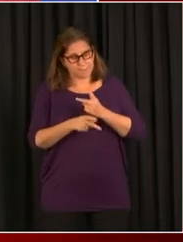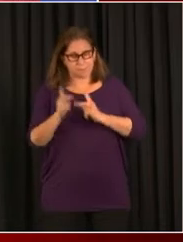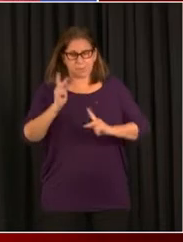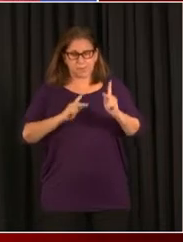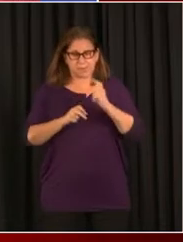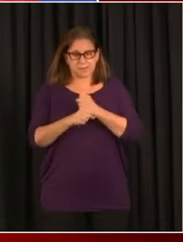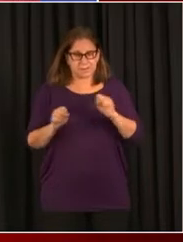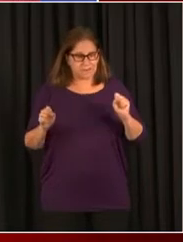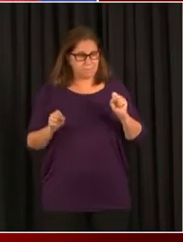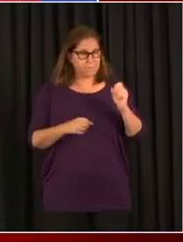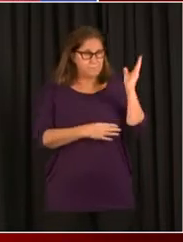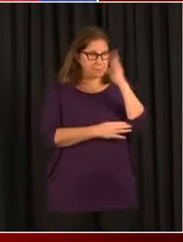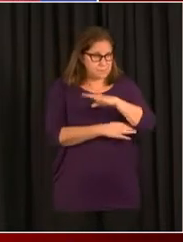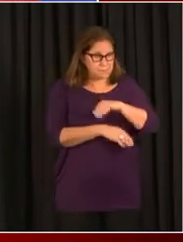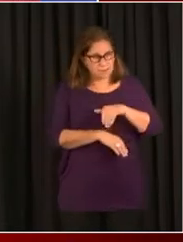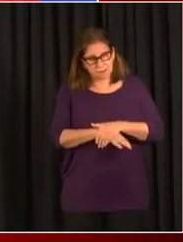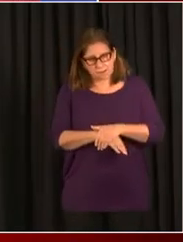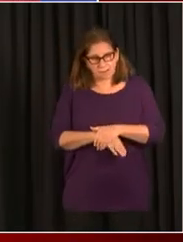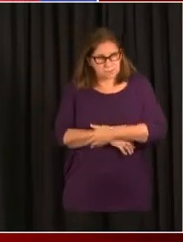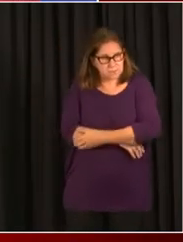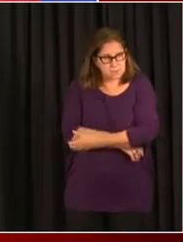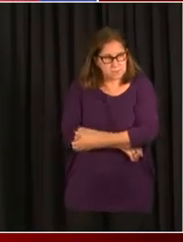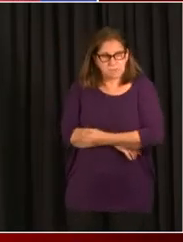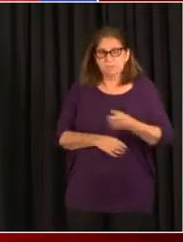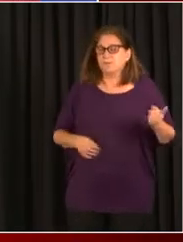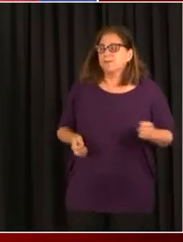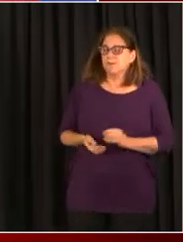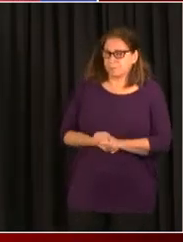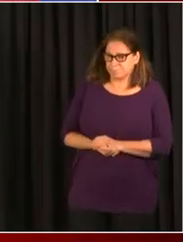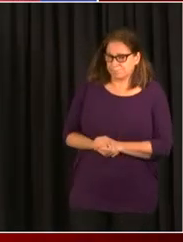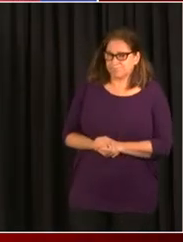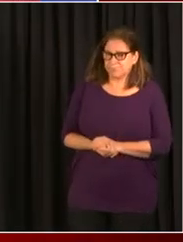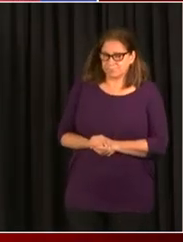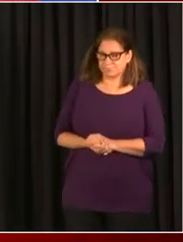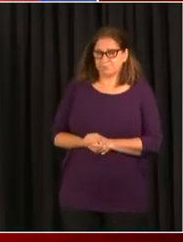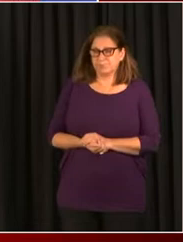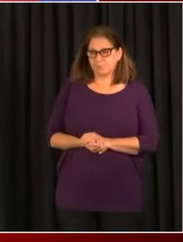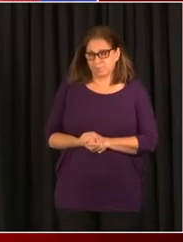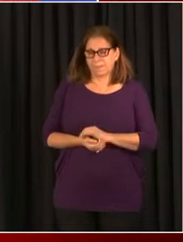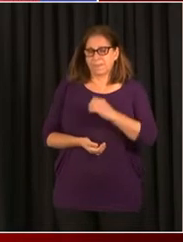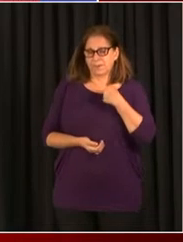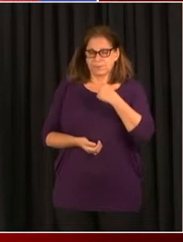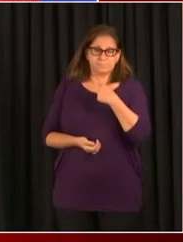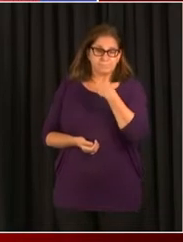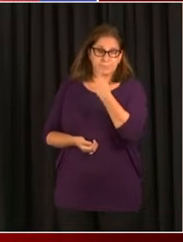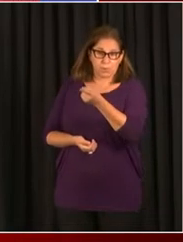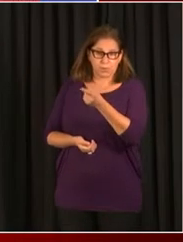days following? Well, Mark, let me just say, we have been